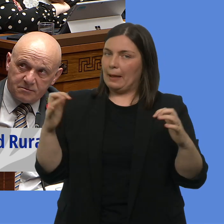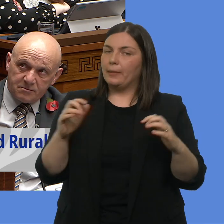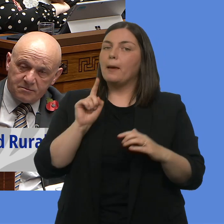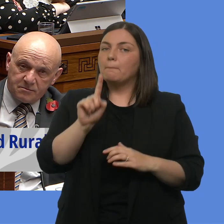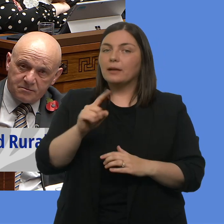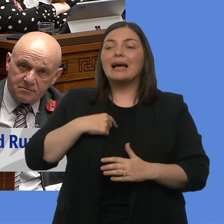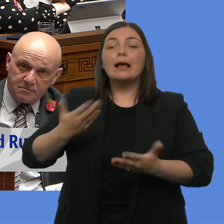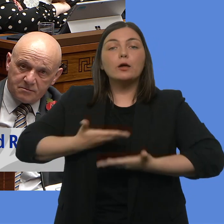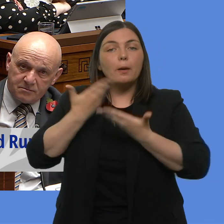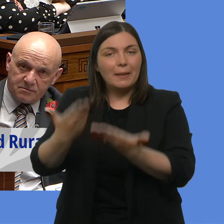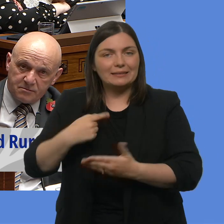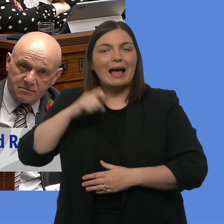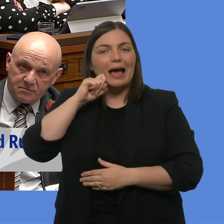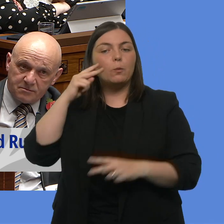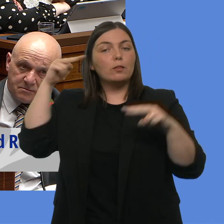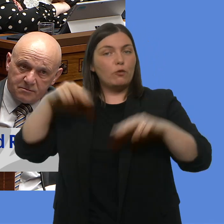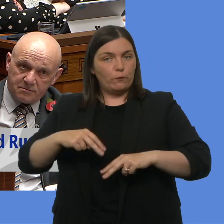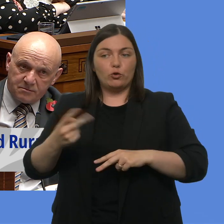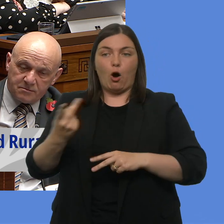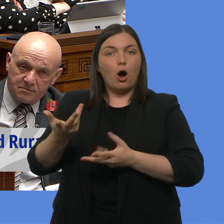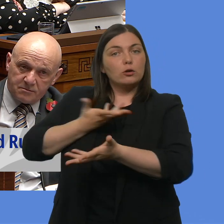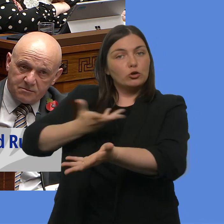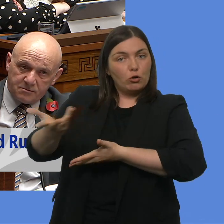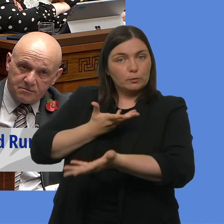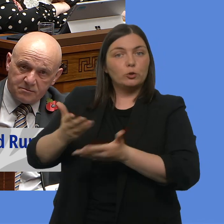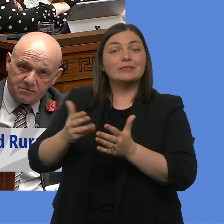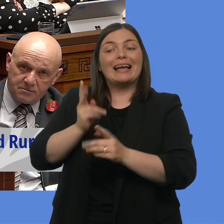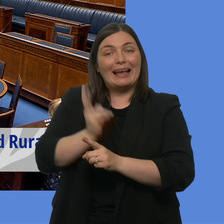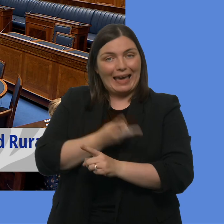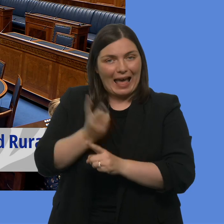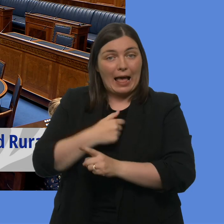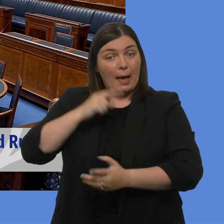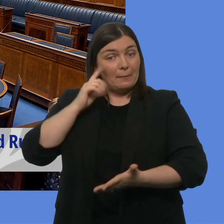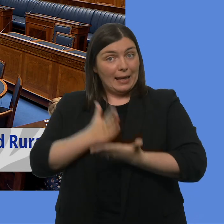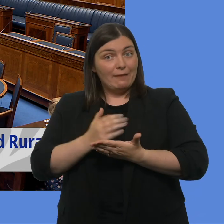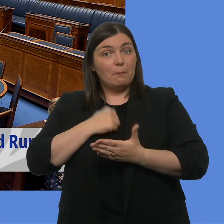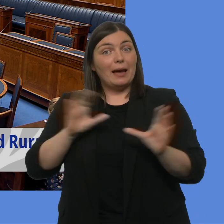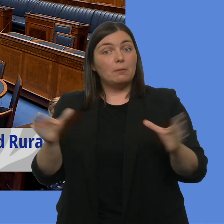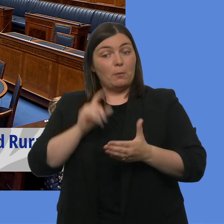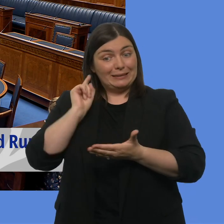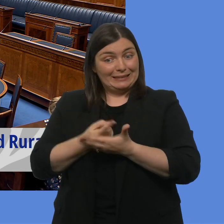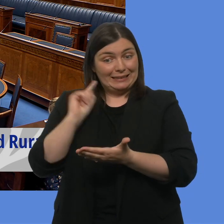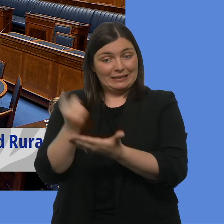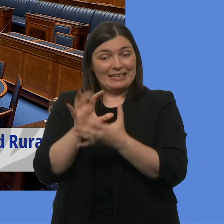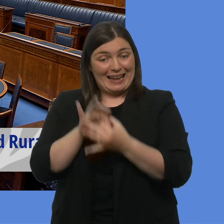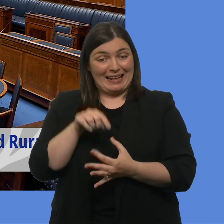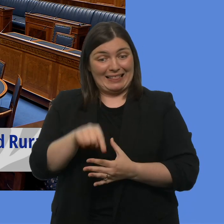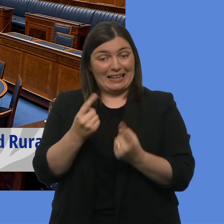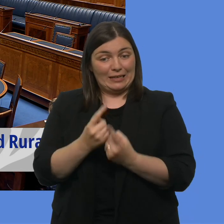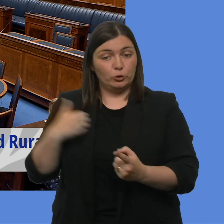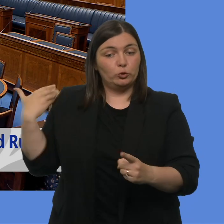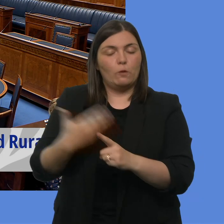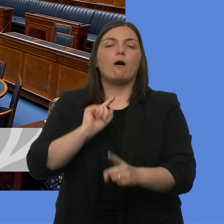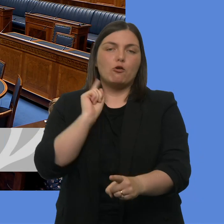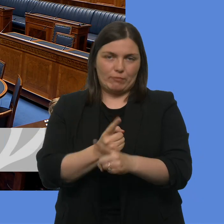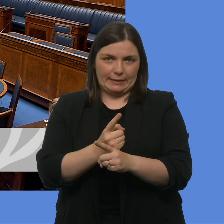again, but I believe the decisions that my department have taken to date on that are correct. Mr. Buchanan. Again, and